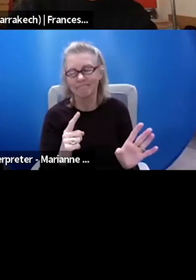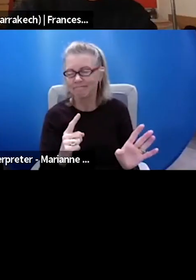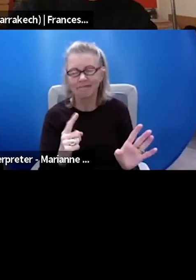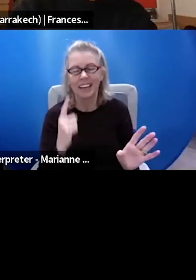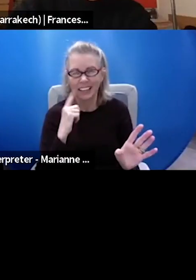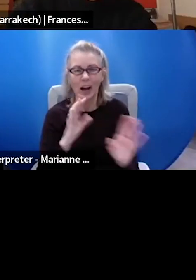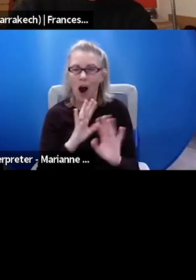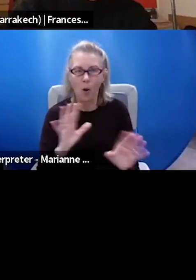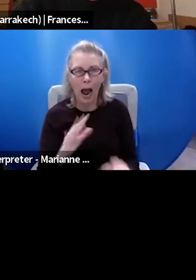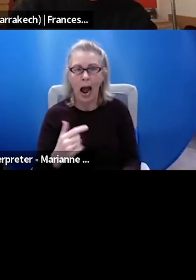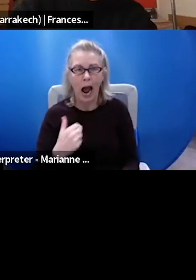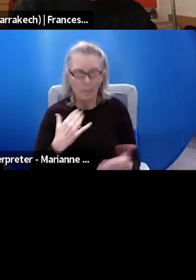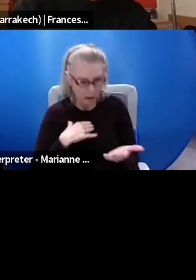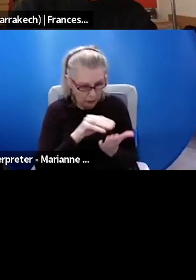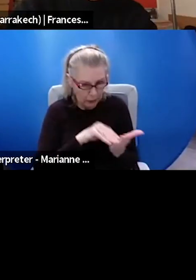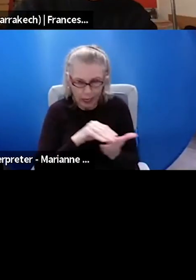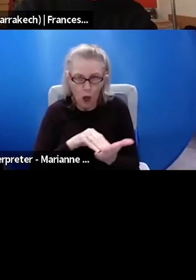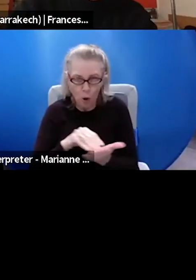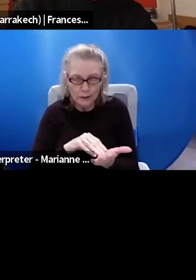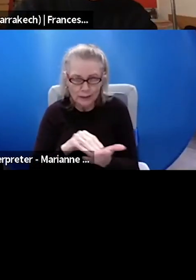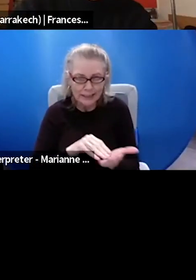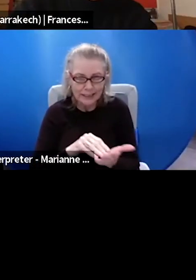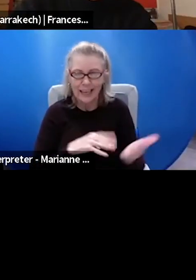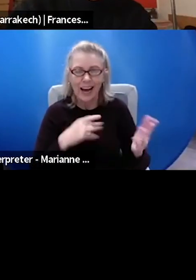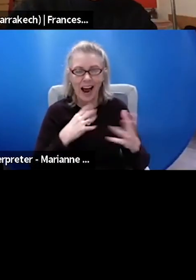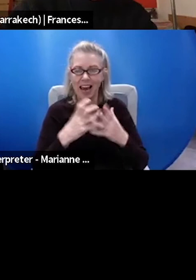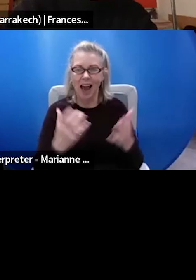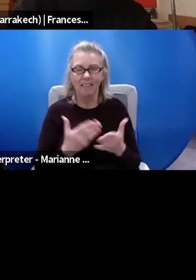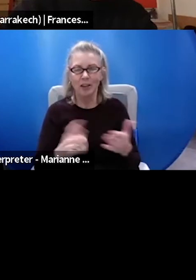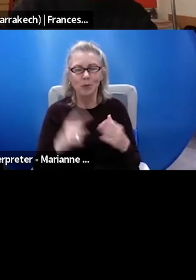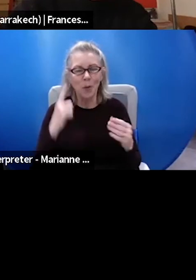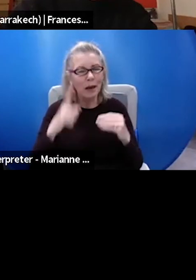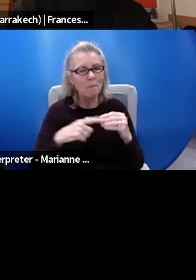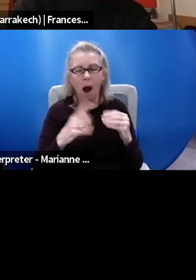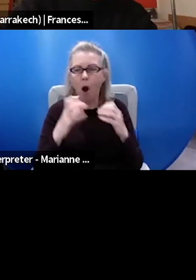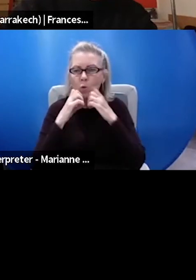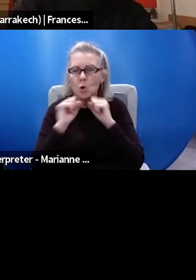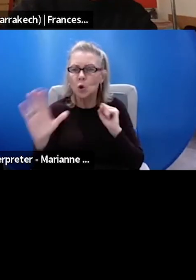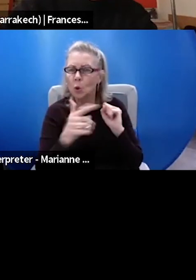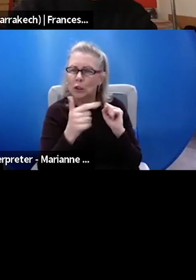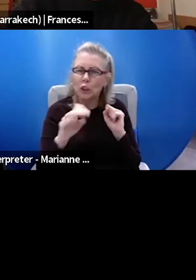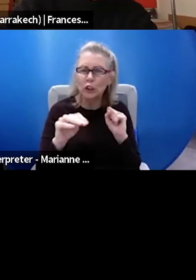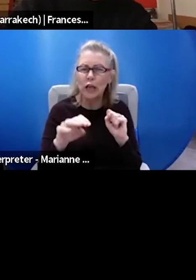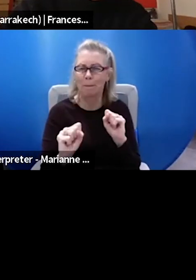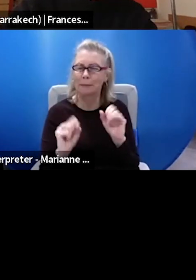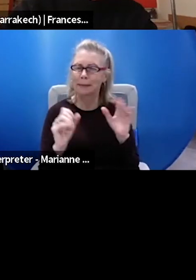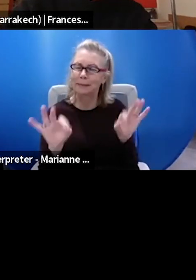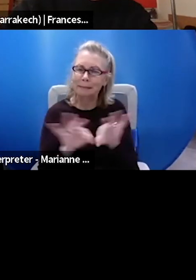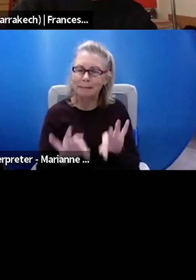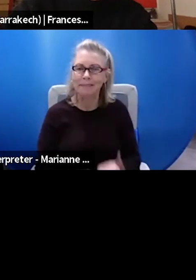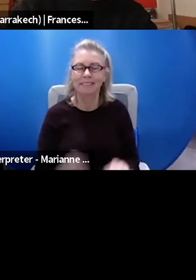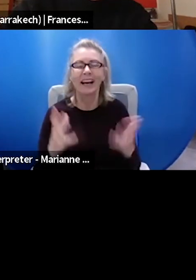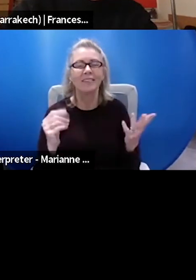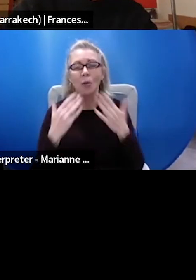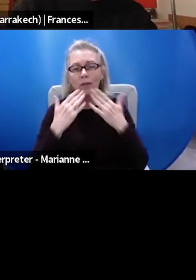I'm like over here taking notes, giving me a lot of things to think about in my own work. And so I really appreciate you all. Thank